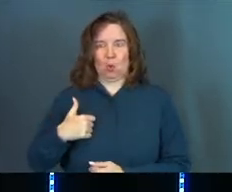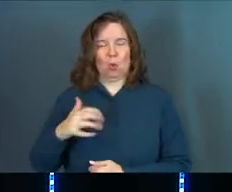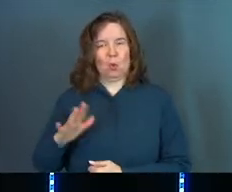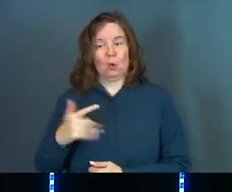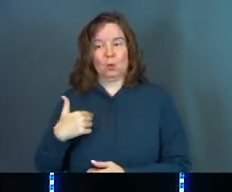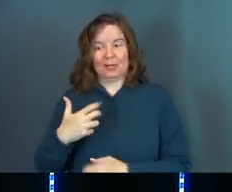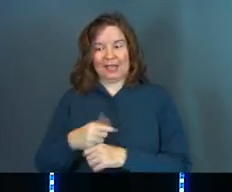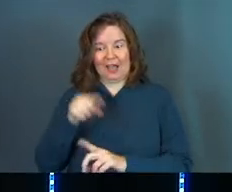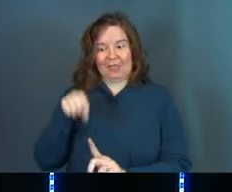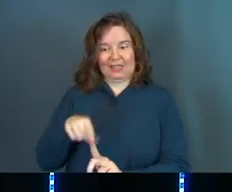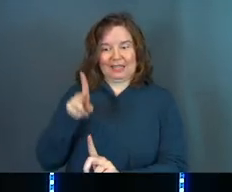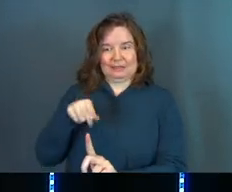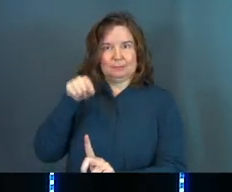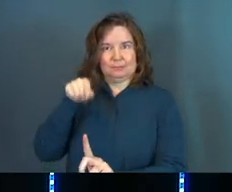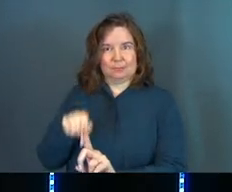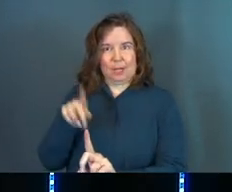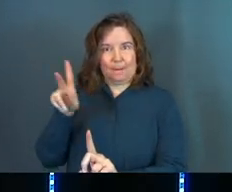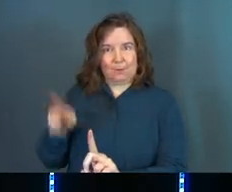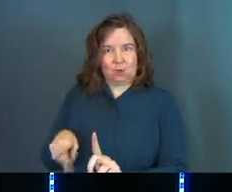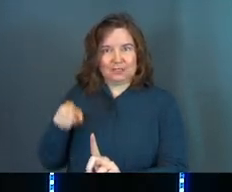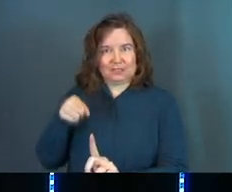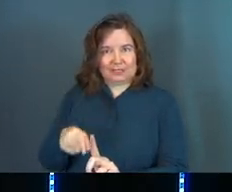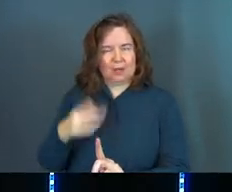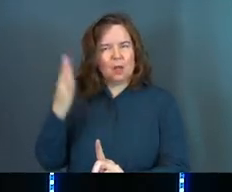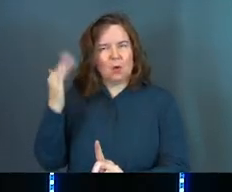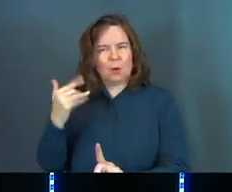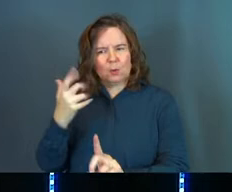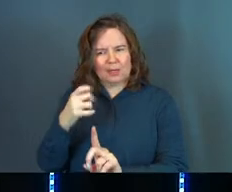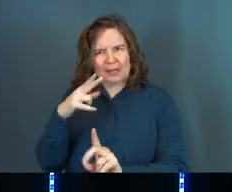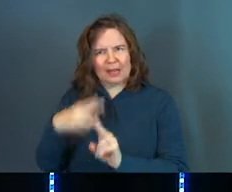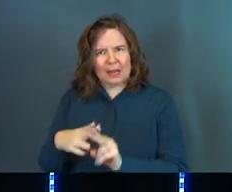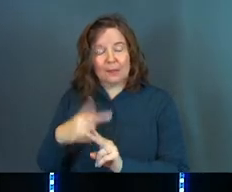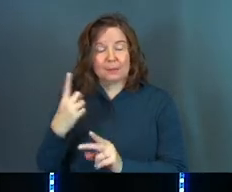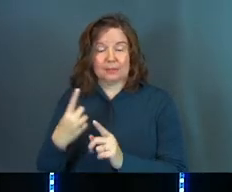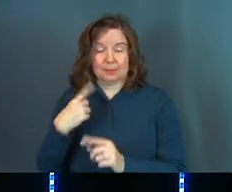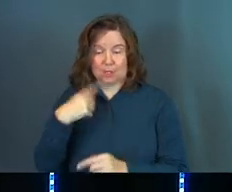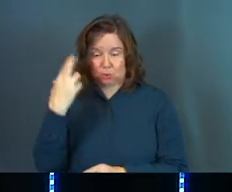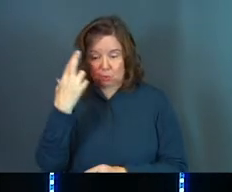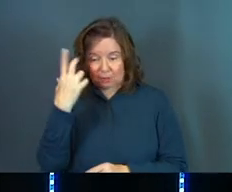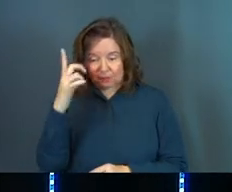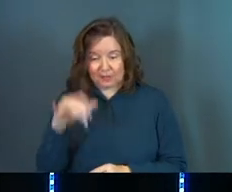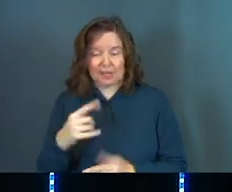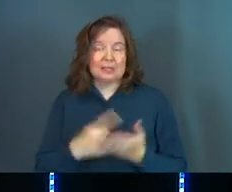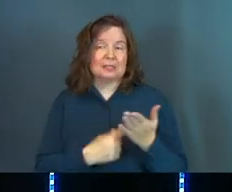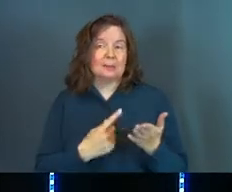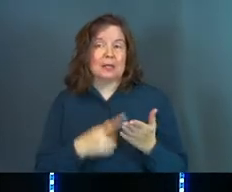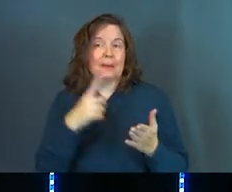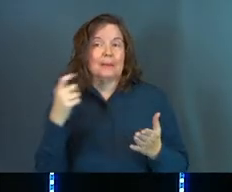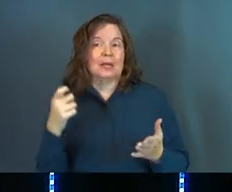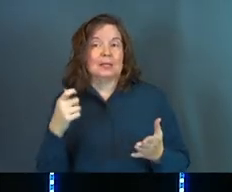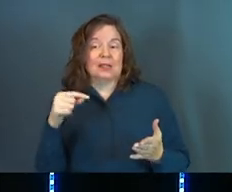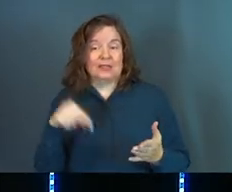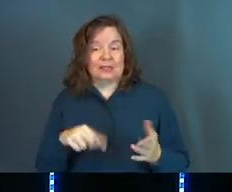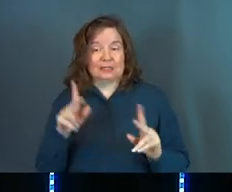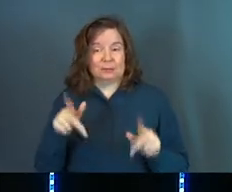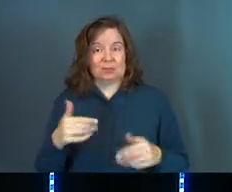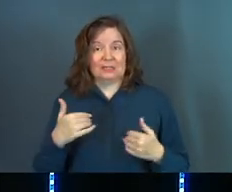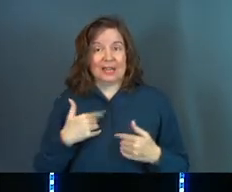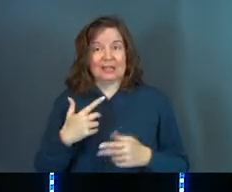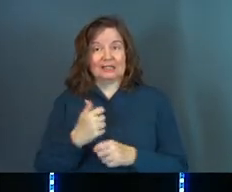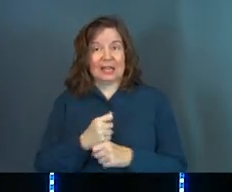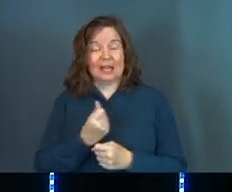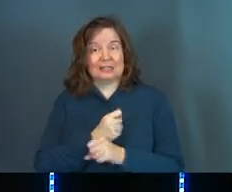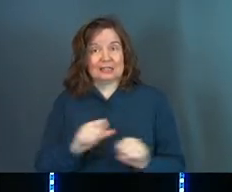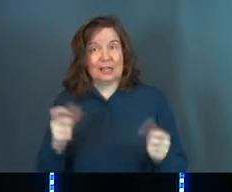like, we got this particular person, and why do we get that? And sometimes there's a reason for it. Sometimes it's because this person has